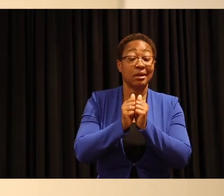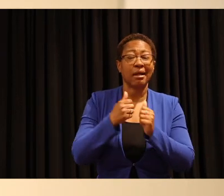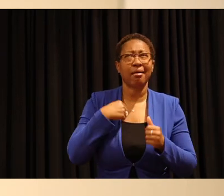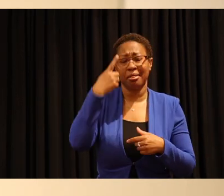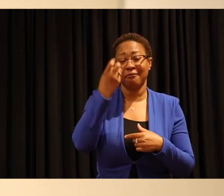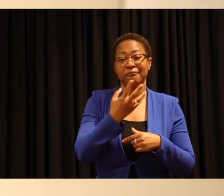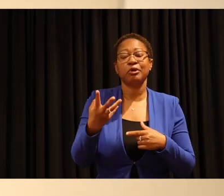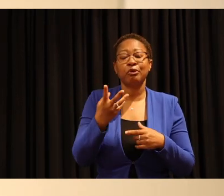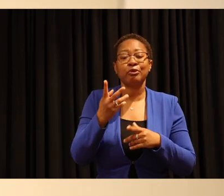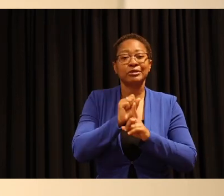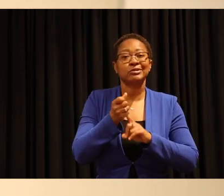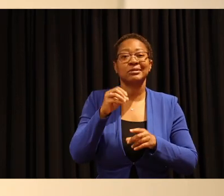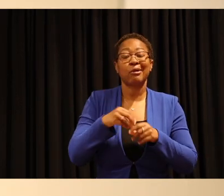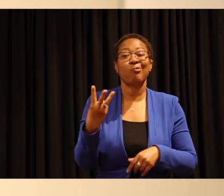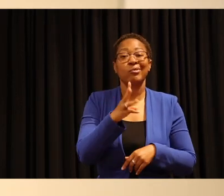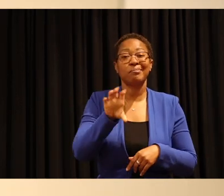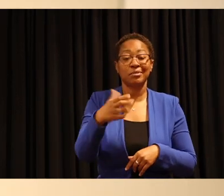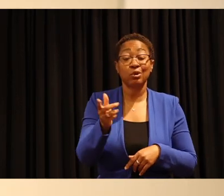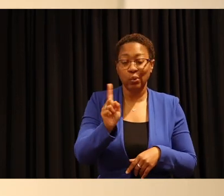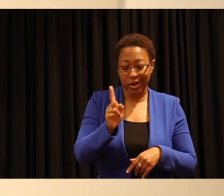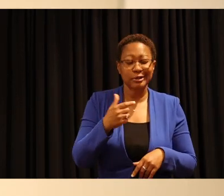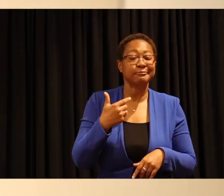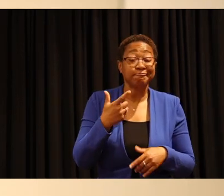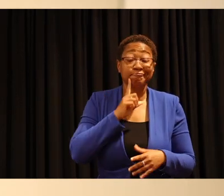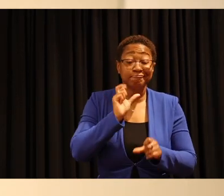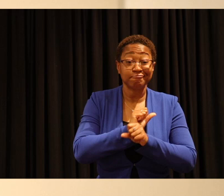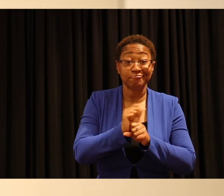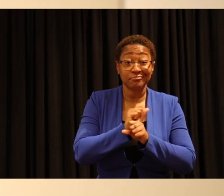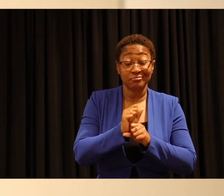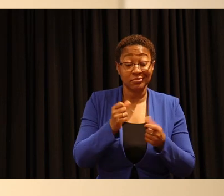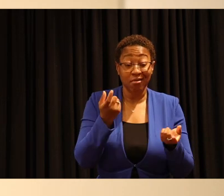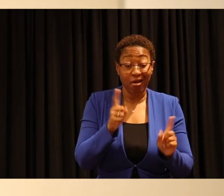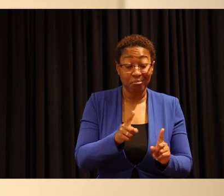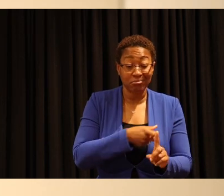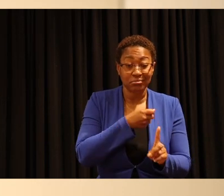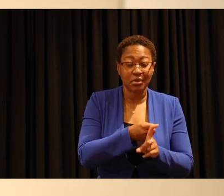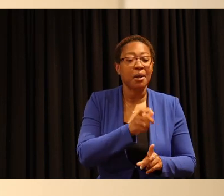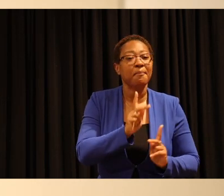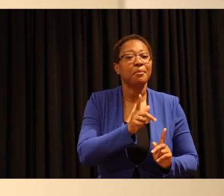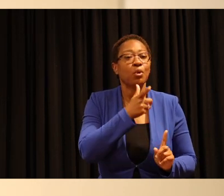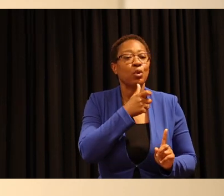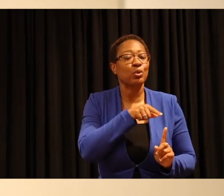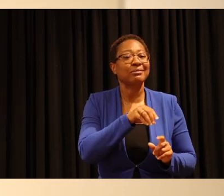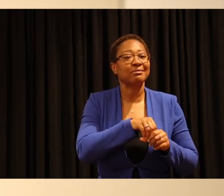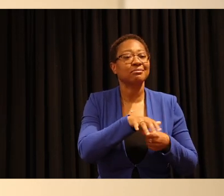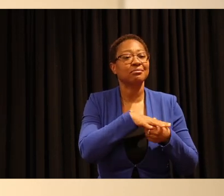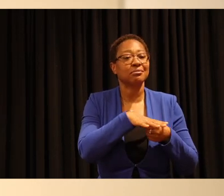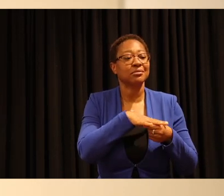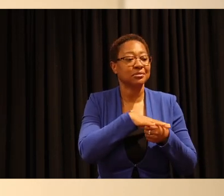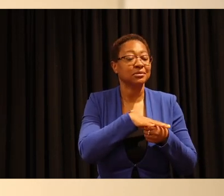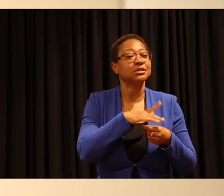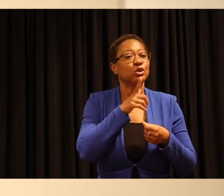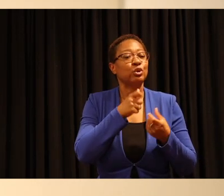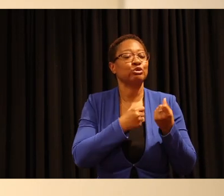few cases in West Michigan that we've had that have been taken care of because we have people in these spaces that have